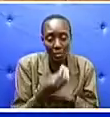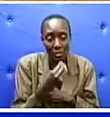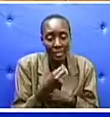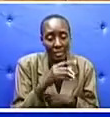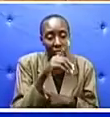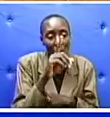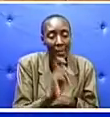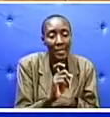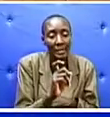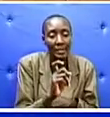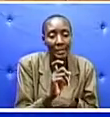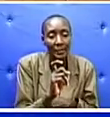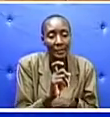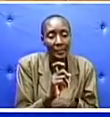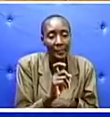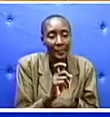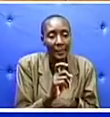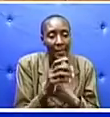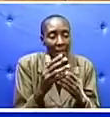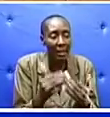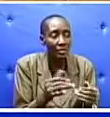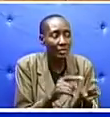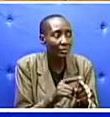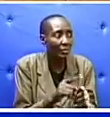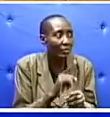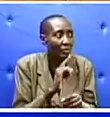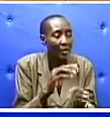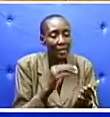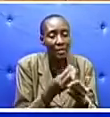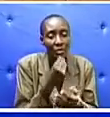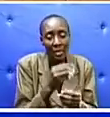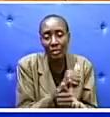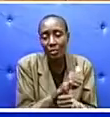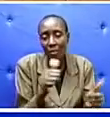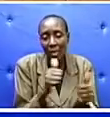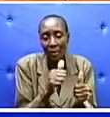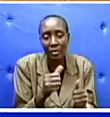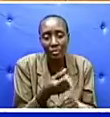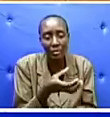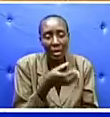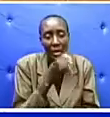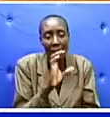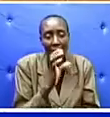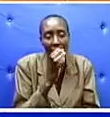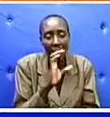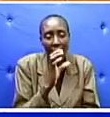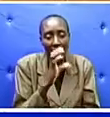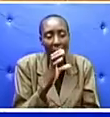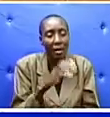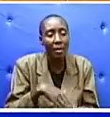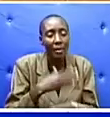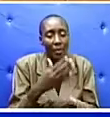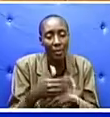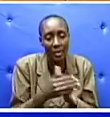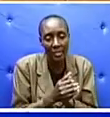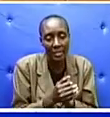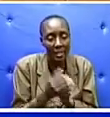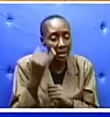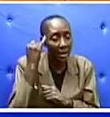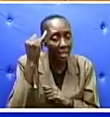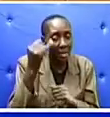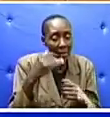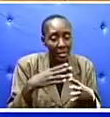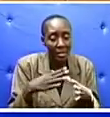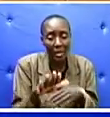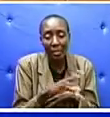need to go an extra mile to make sure you're eating well, mm-hmm. to make sure you're drinking a lot of fluids and water and stuff. And you can imagine most places